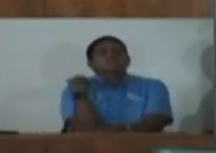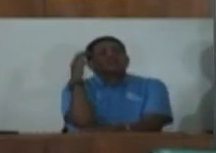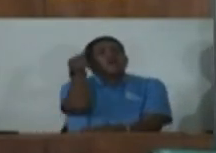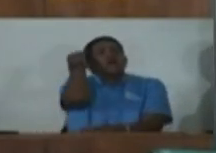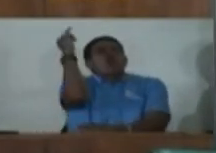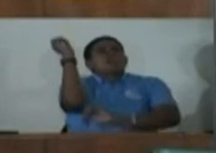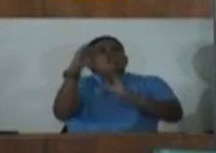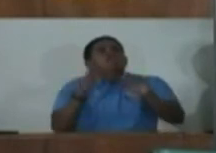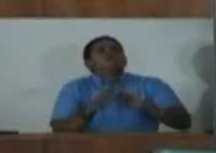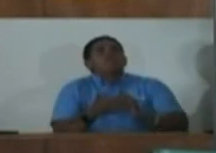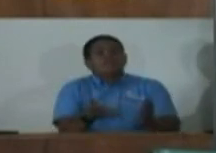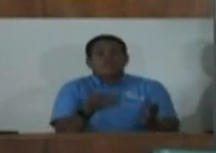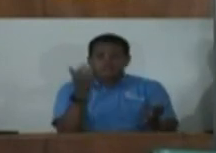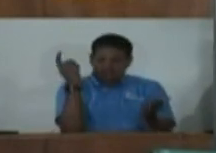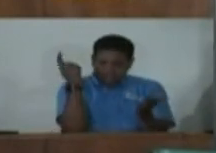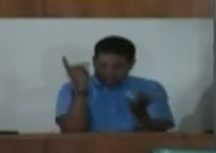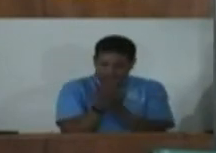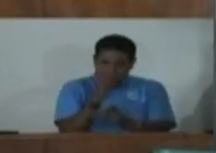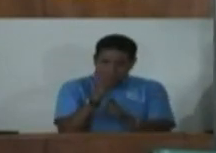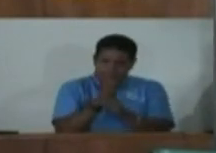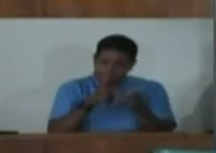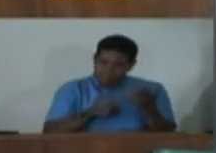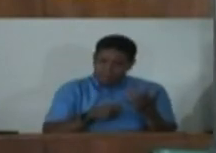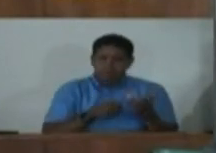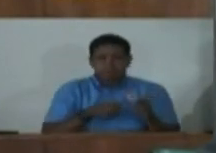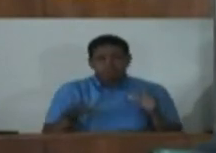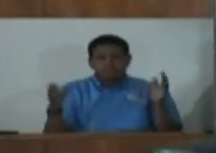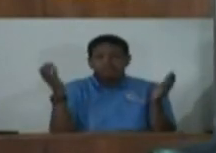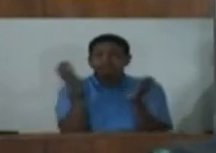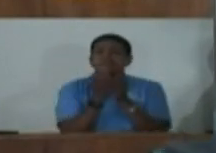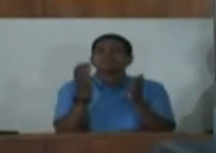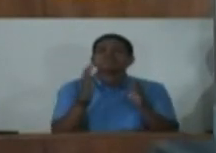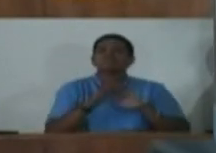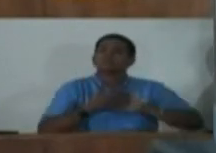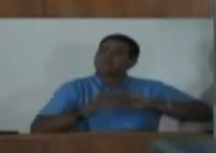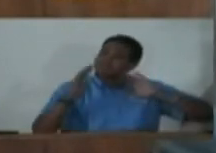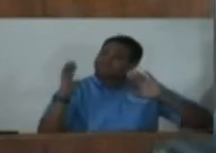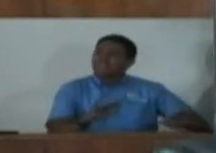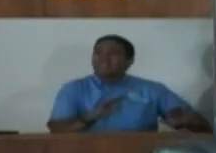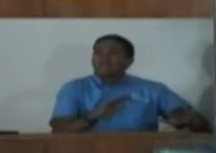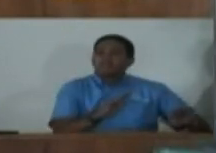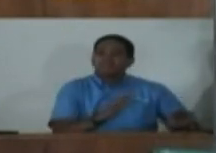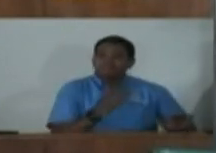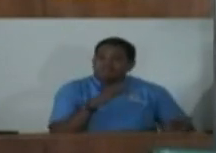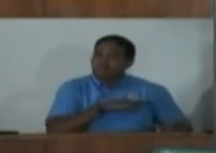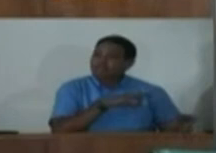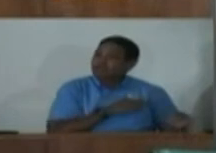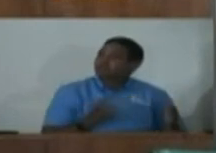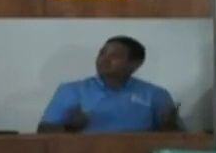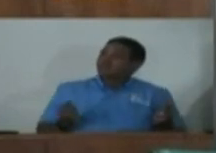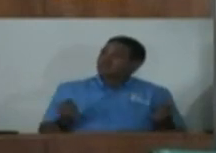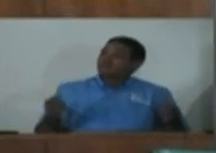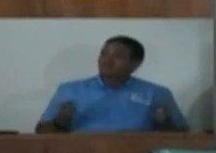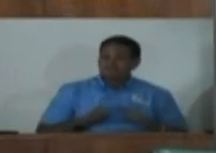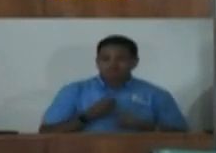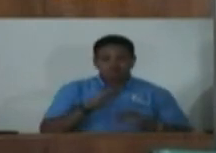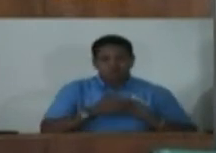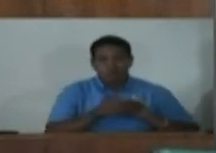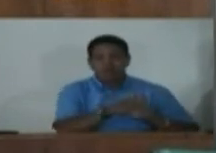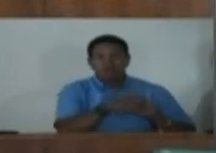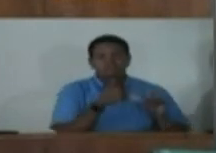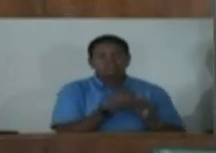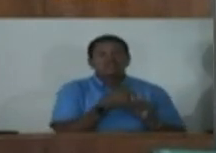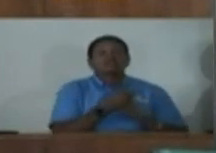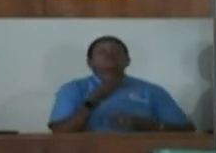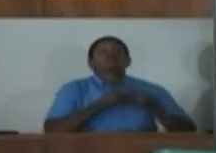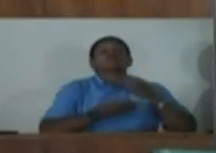has been created. And the fact of international registration and the protection of our trademark